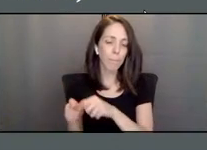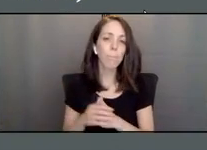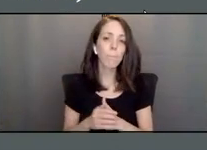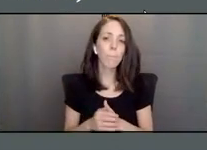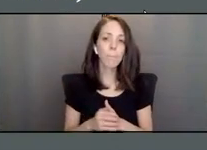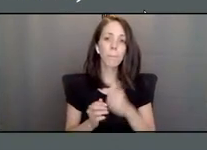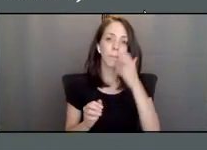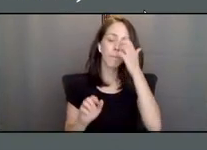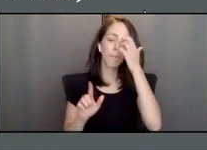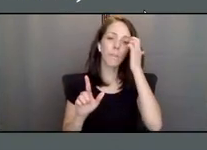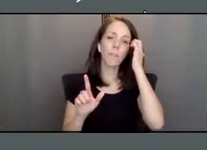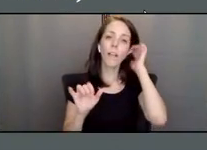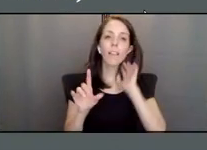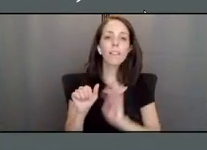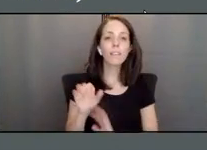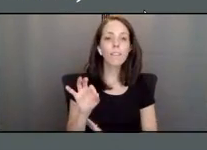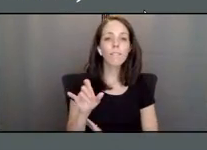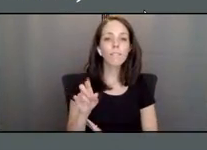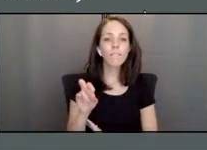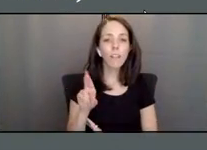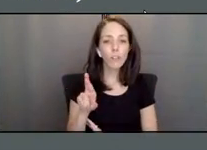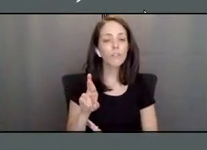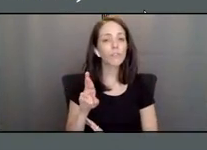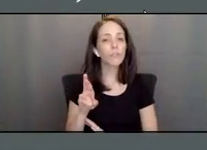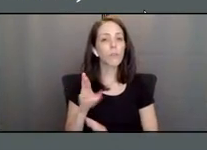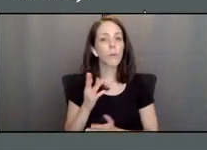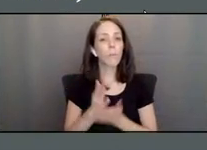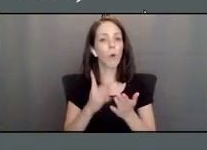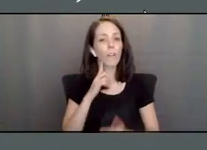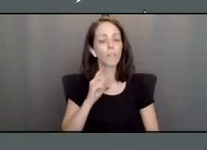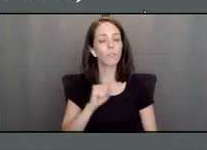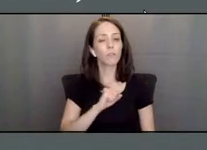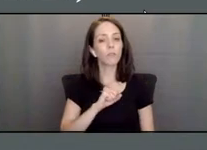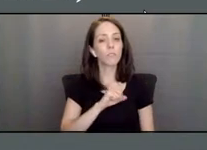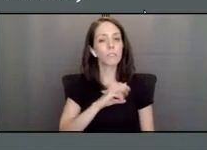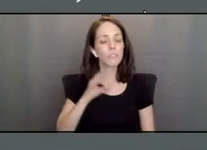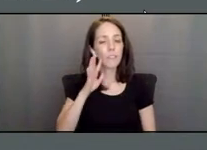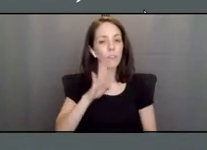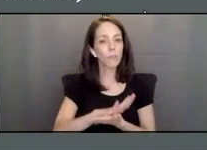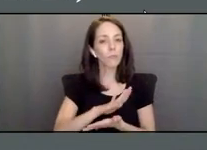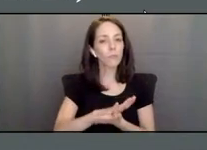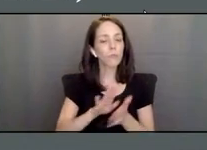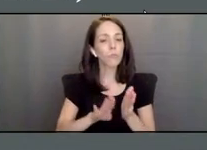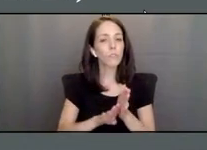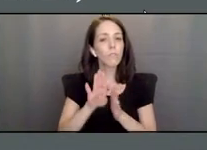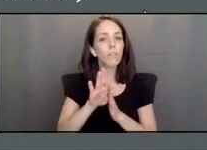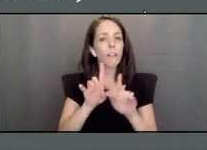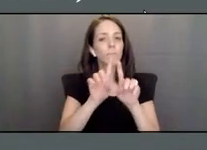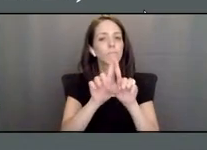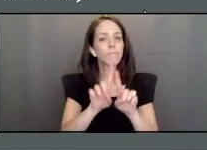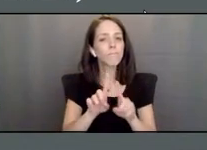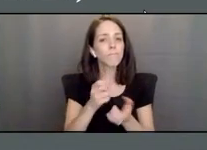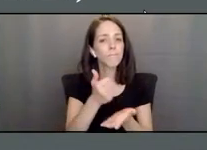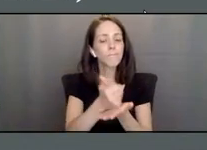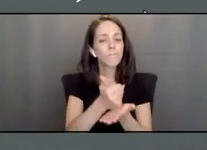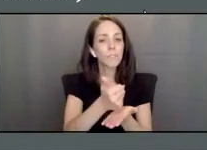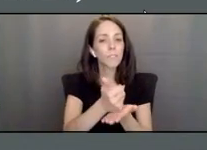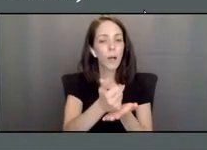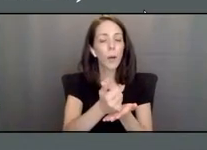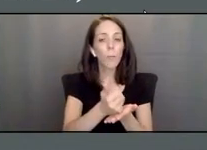and along with another collaborator, developed a photo diversity repository to help students more accurately